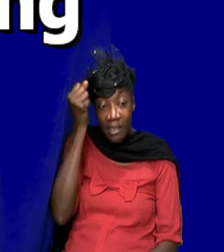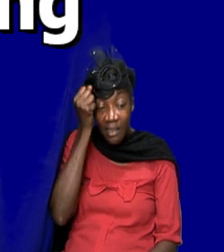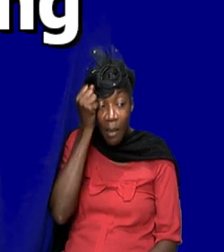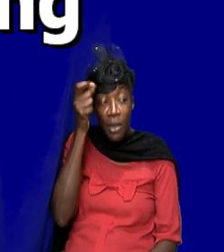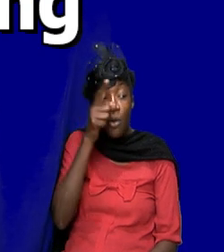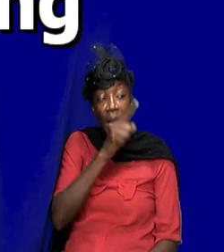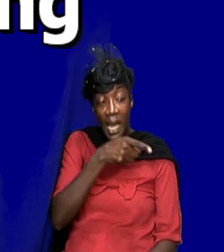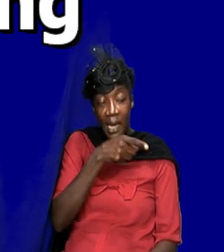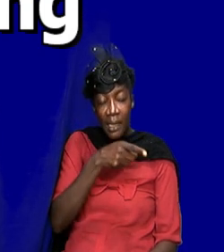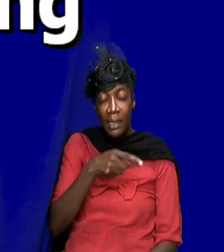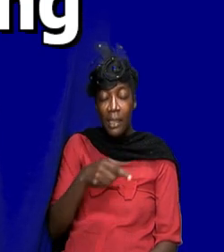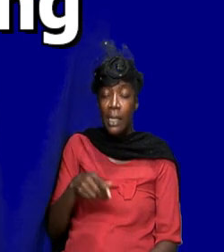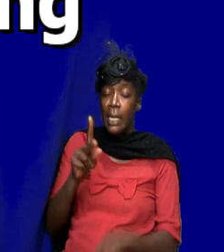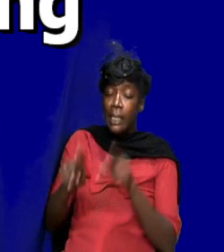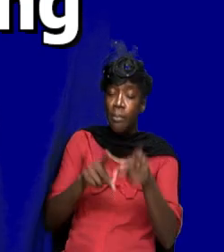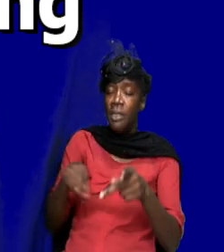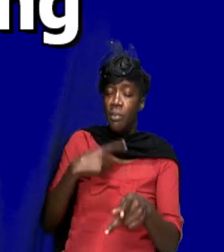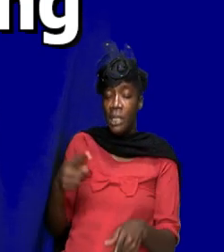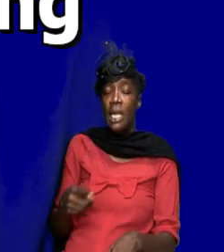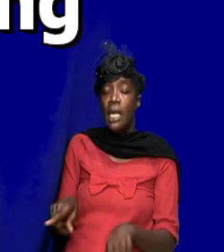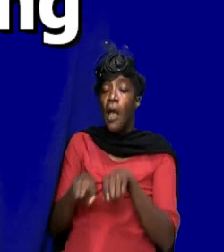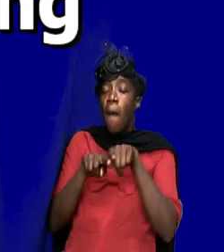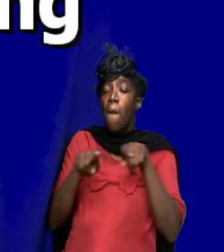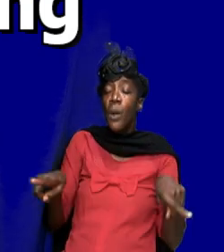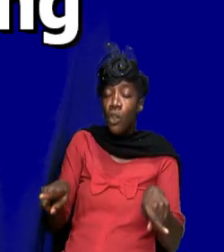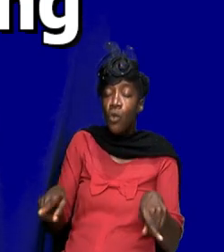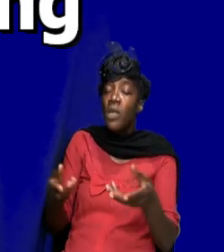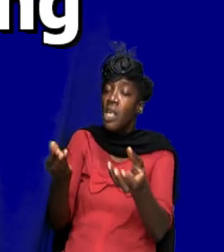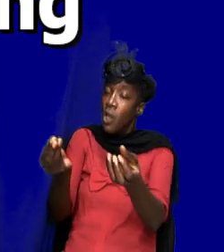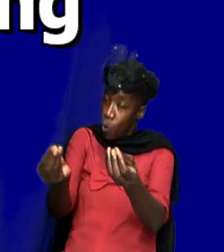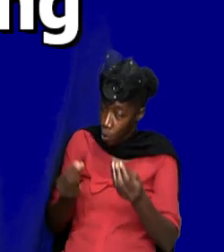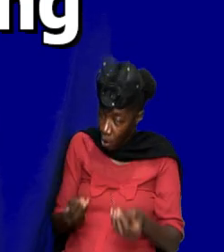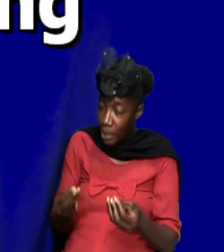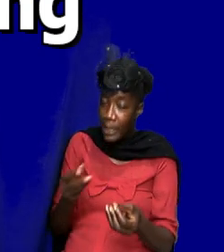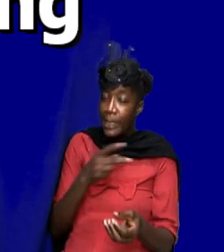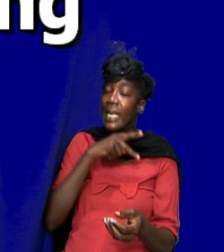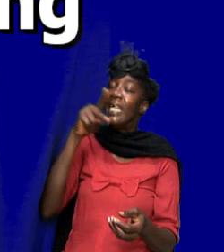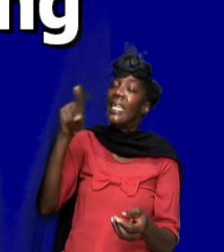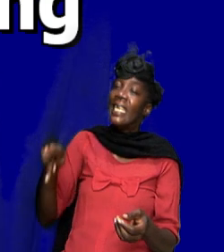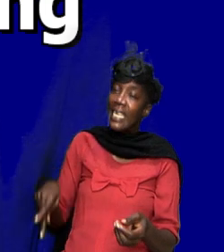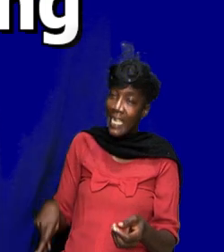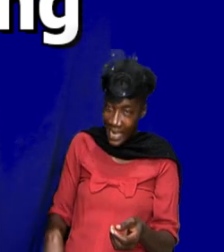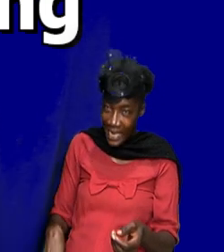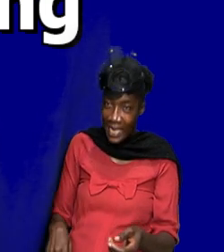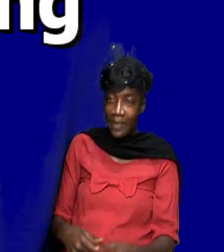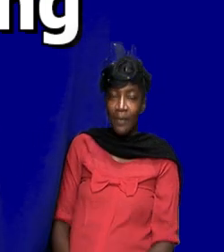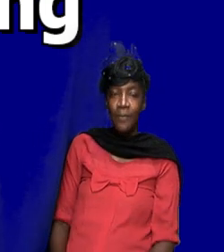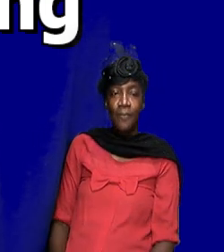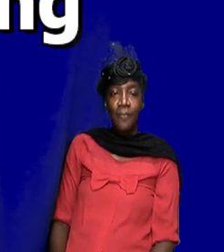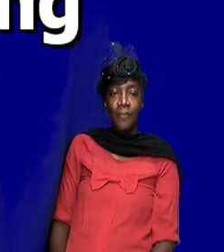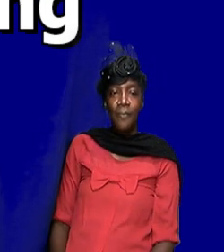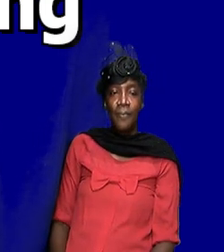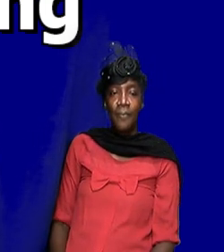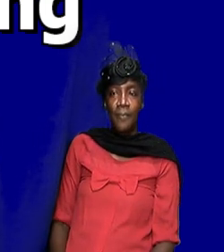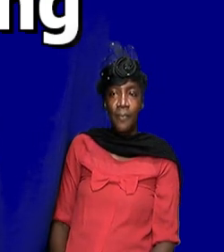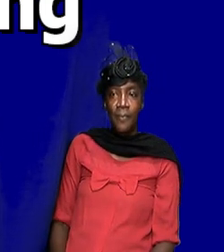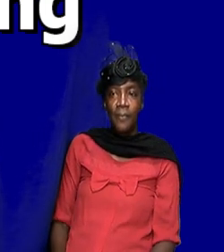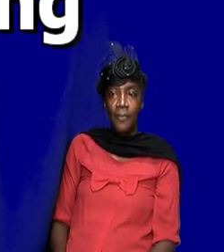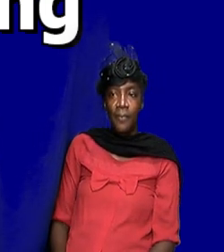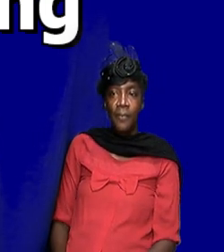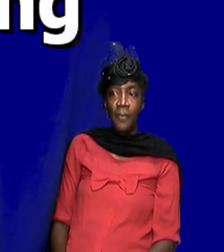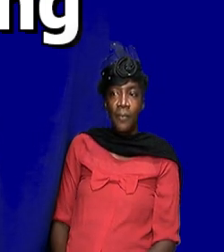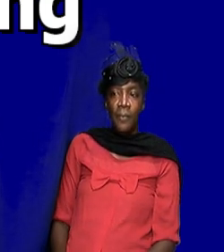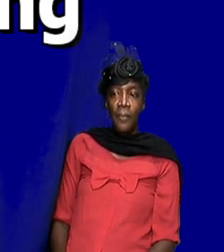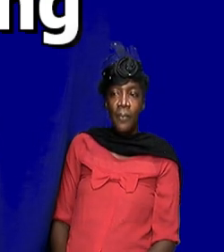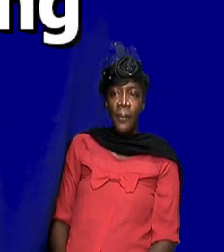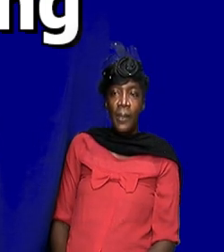will have a king over us." We'll come back to the scripture. But let us just go back to the slide a